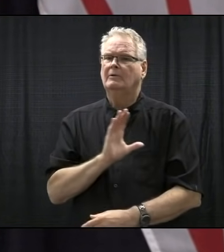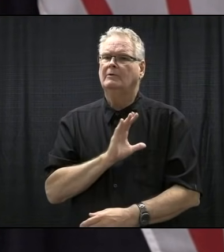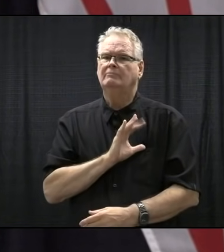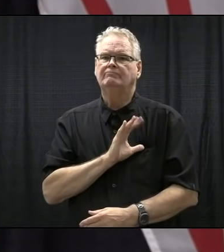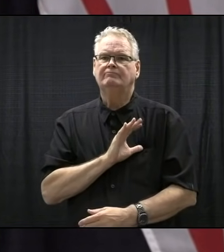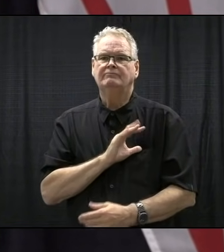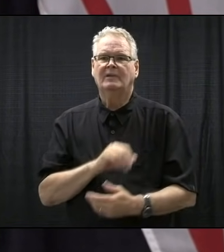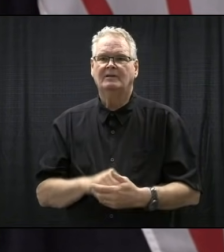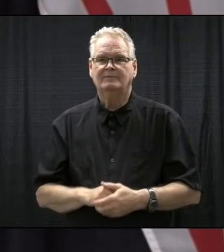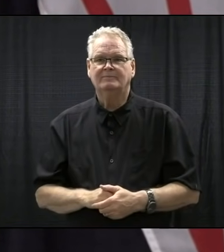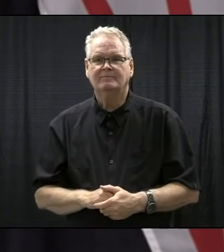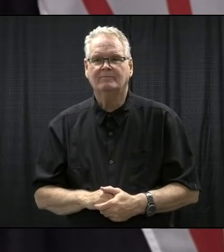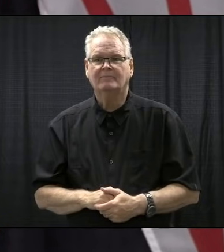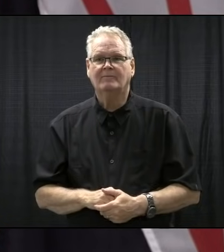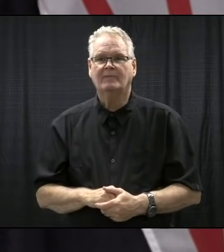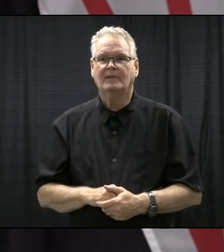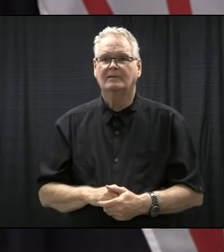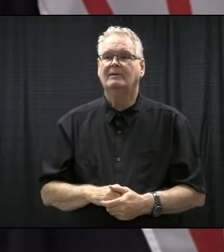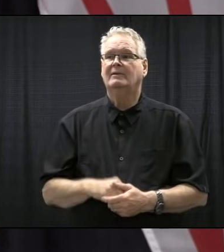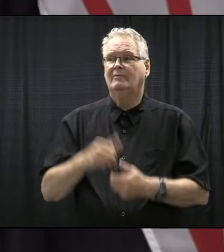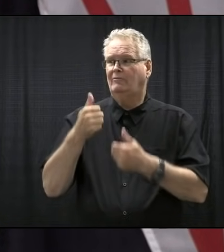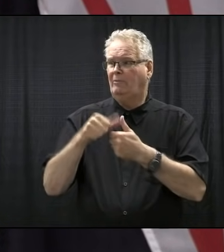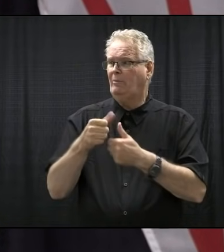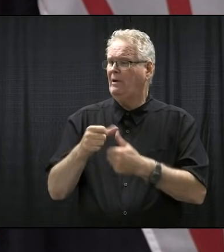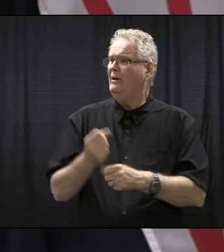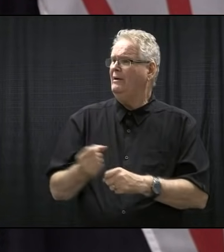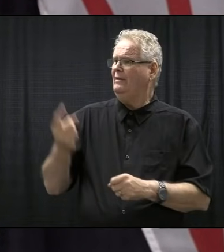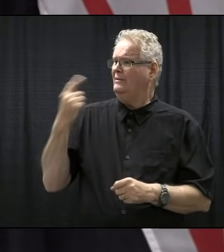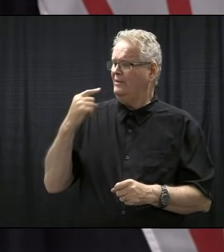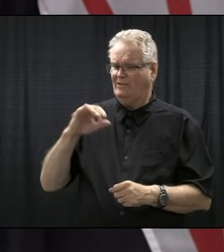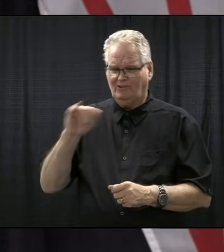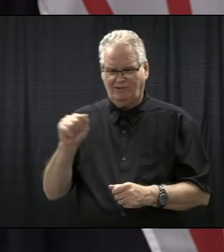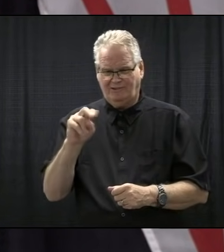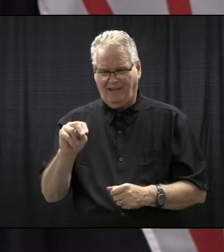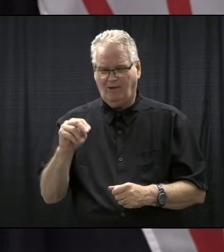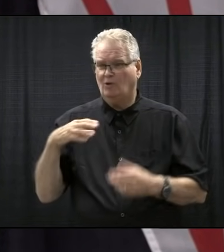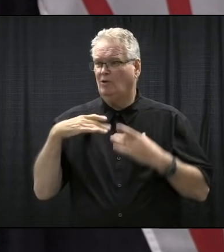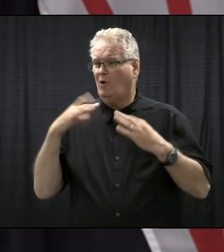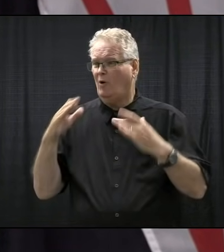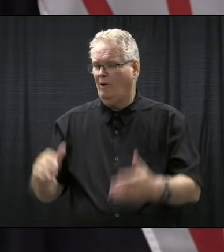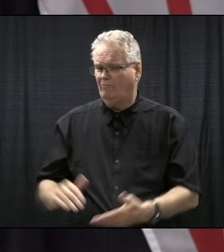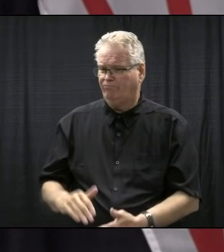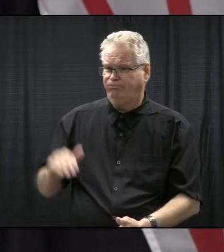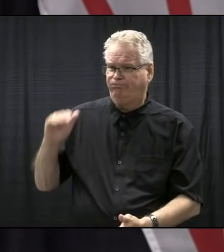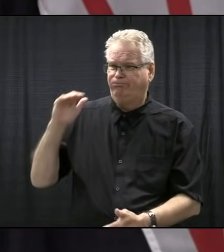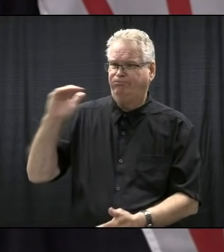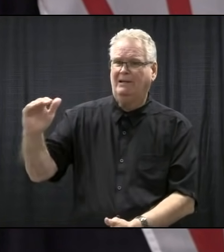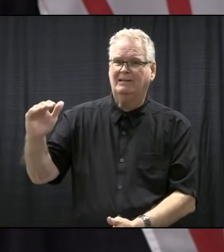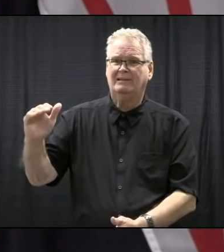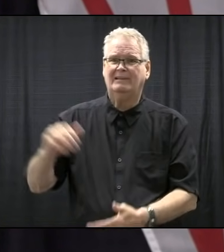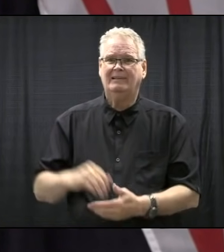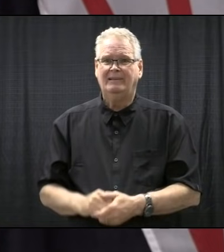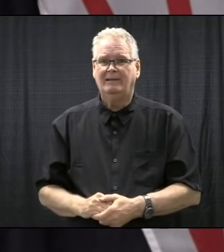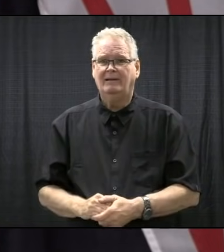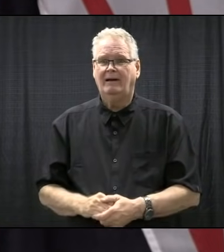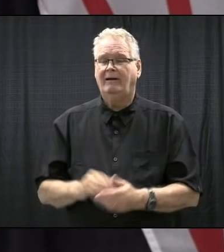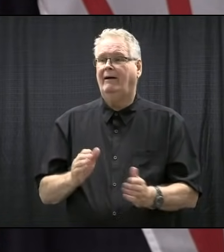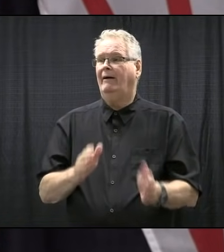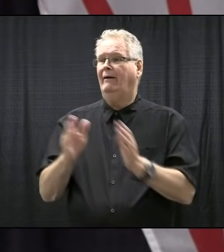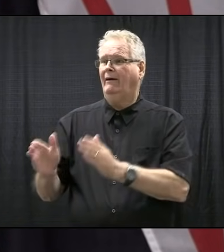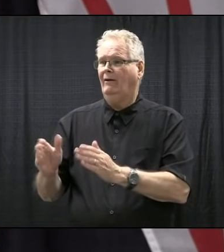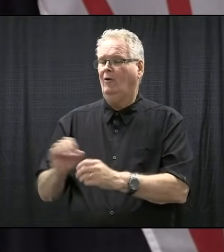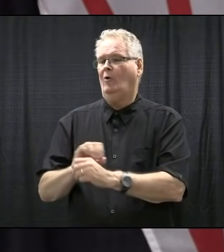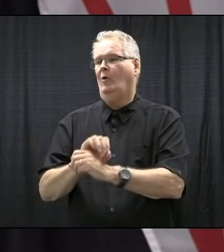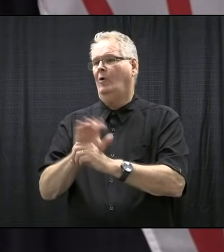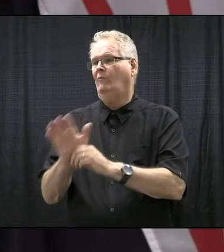then shortly on the heels of that, we had COVID-19. It has become a trusted source of